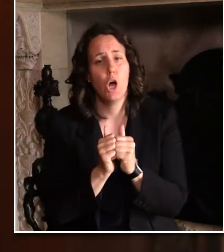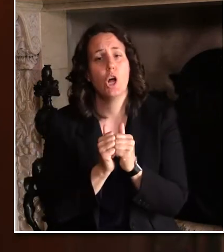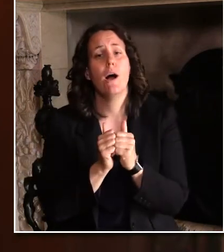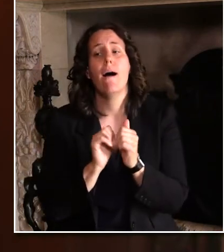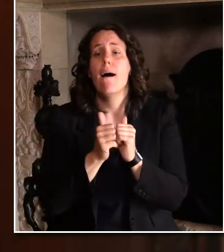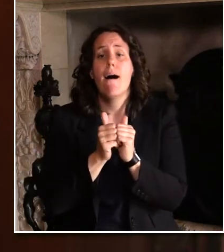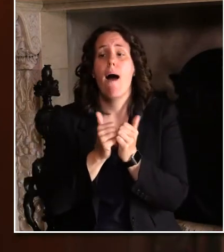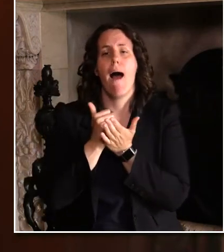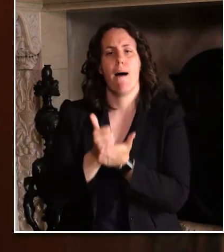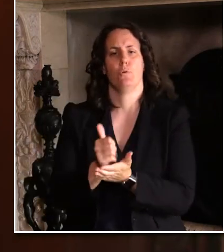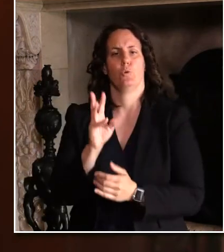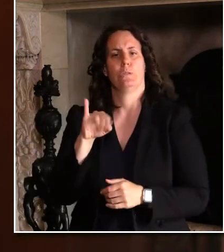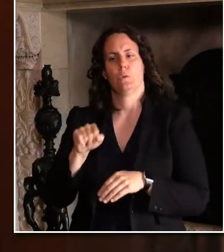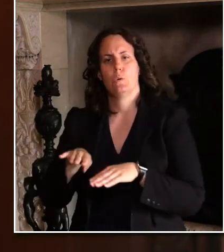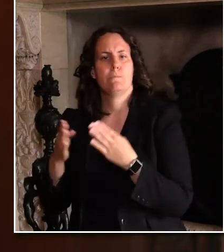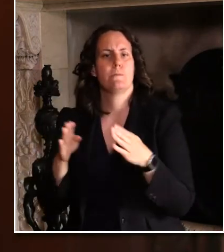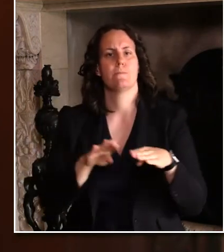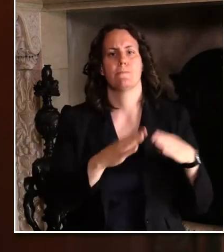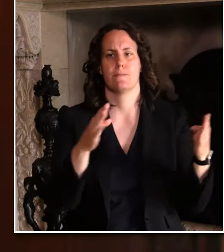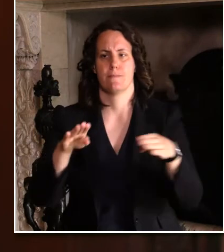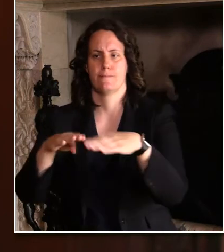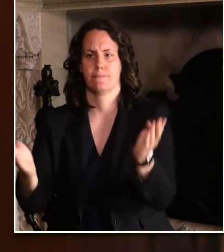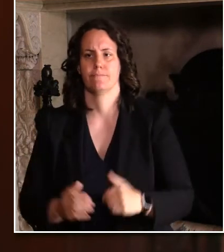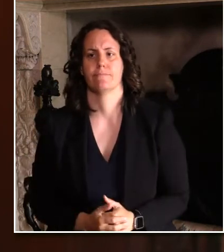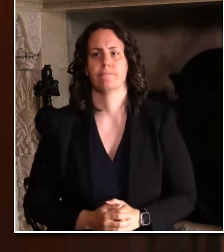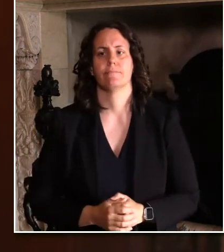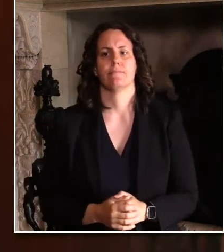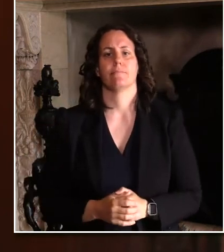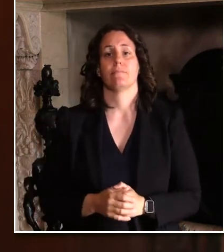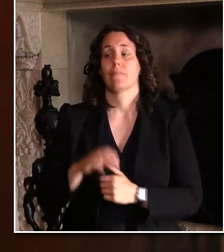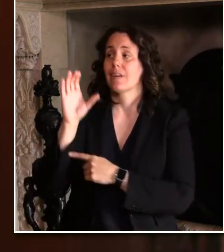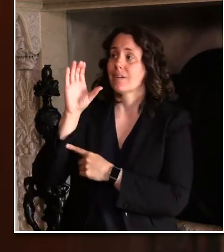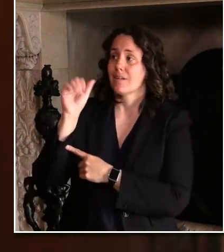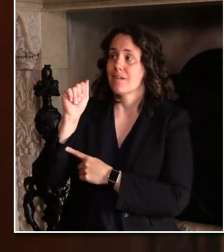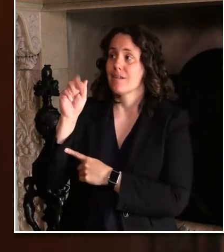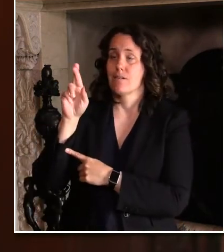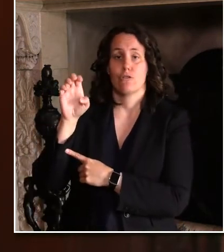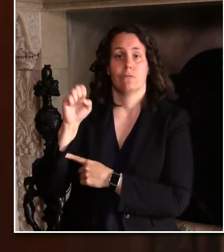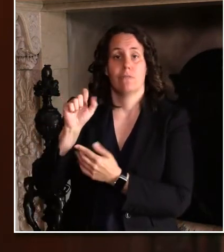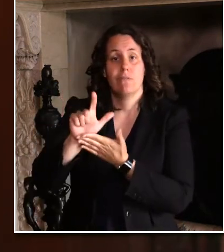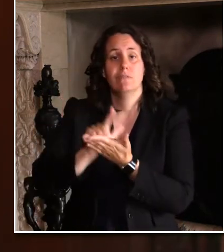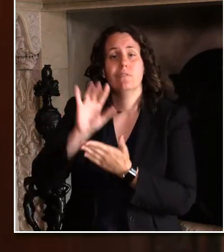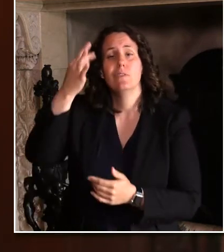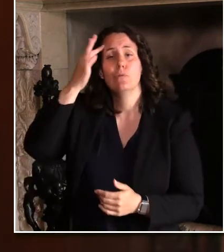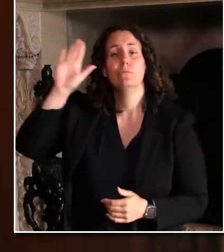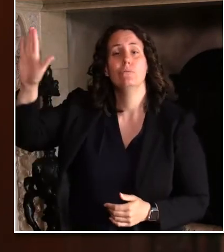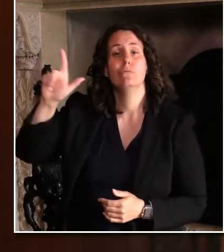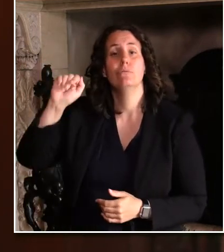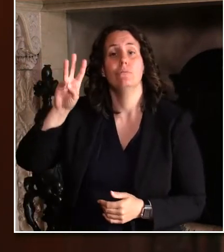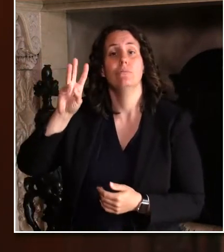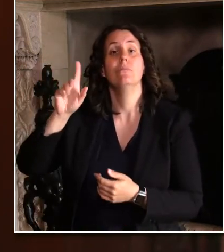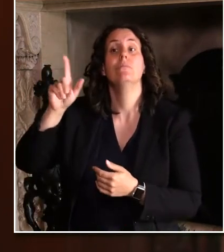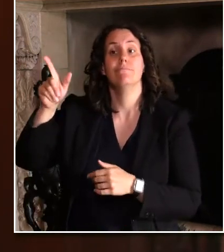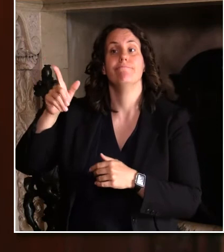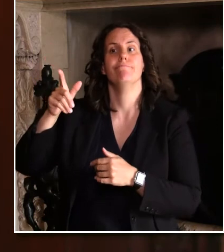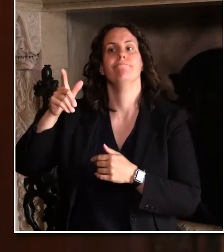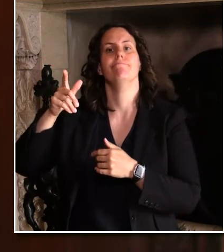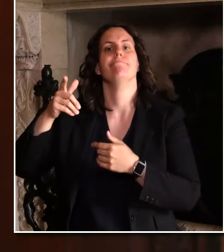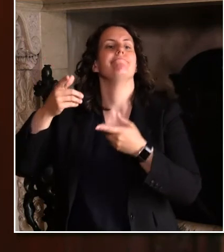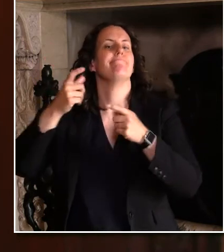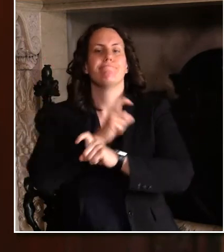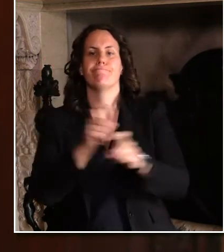government authorized over $2 trillion in relief to address the public health and economic impact of